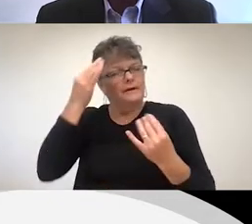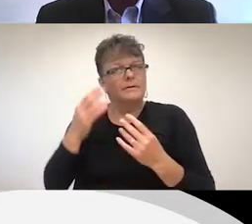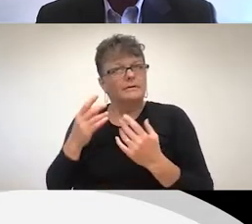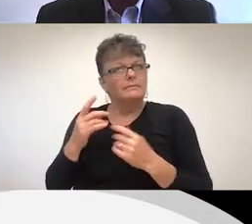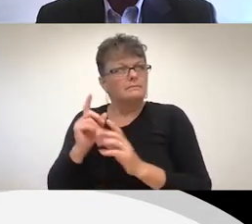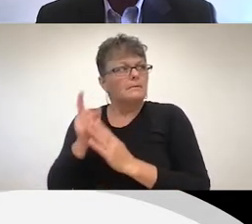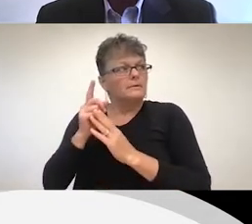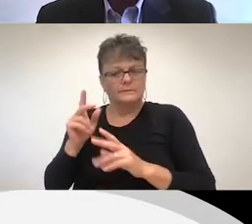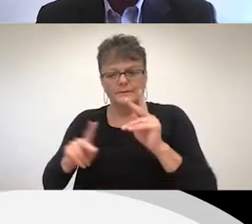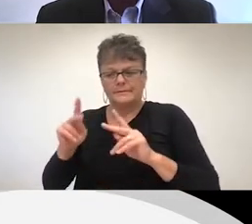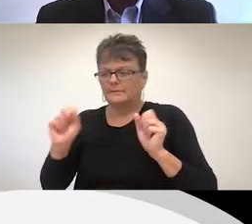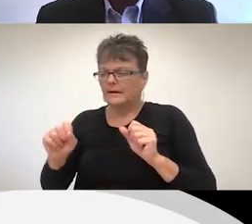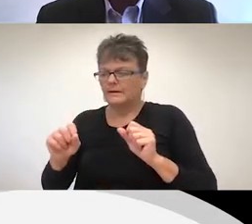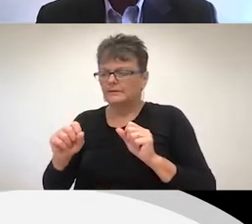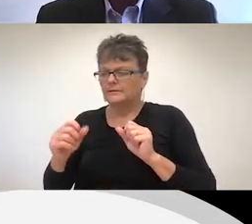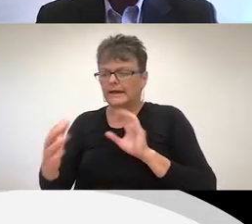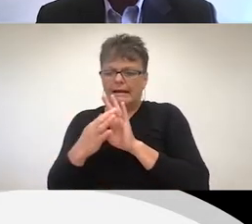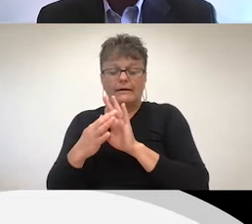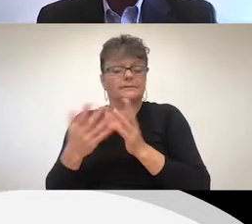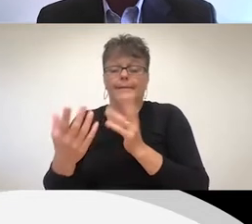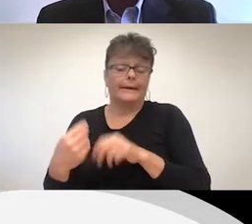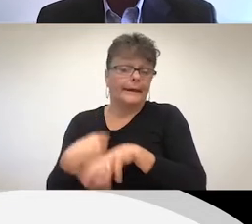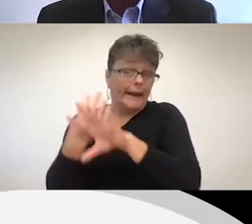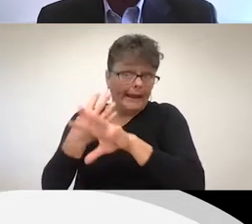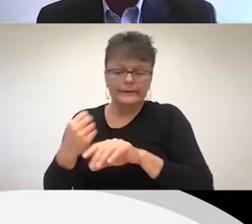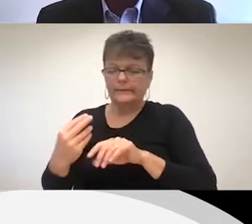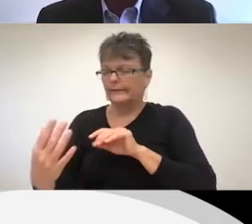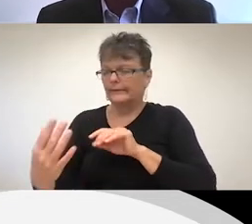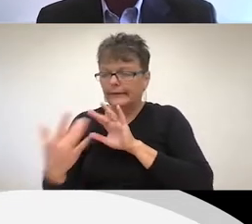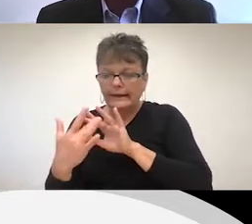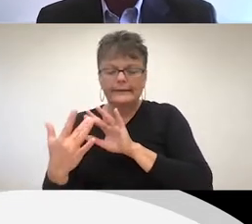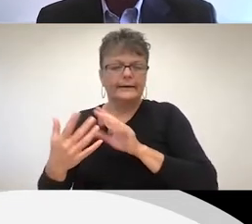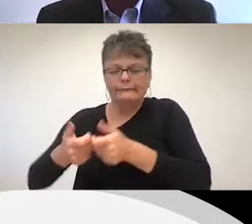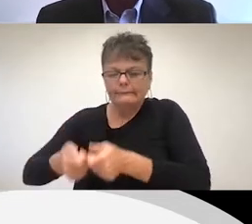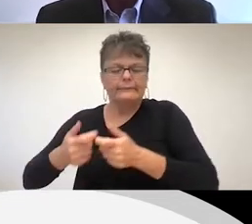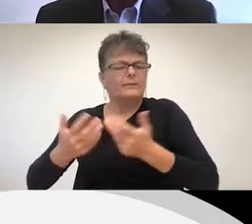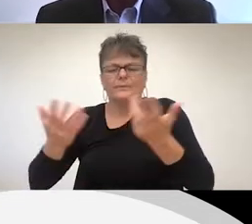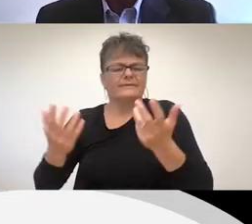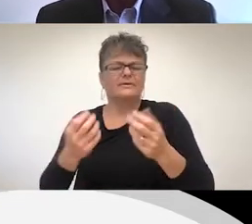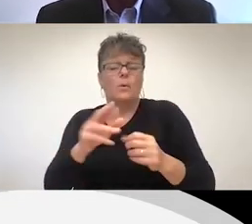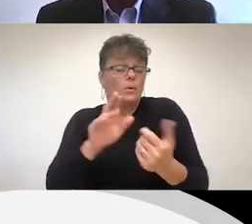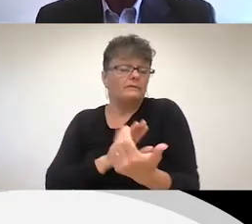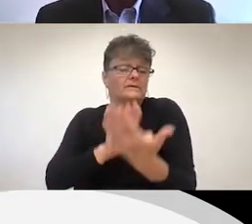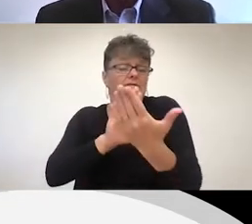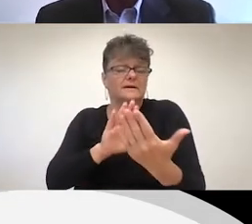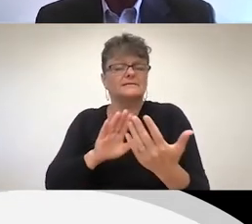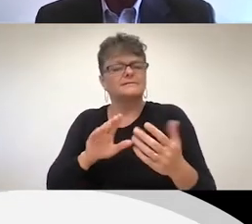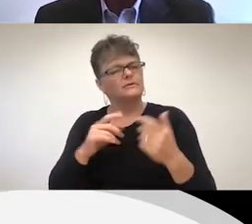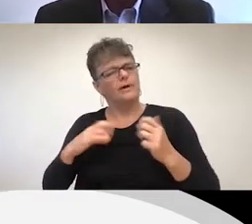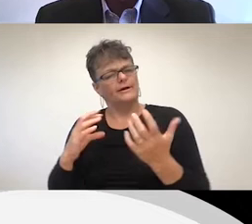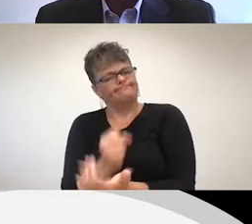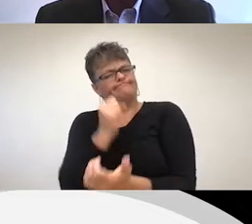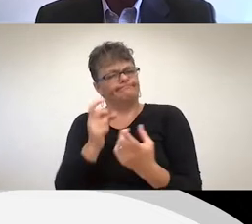build community, whether it's digitally or face-to-face, taking advantage of all those moments. Before I go